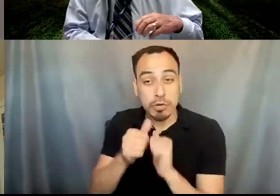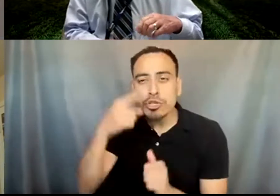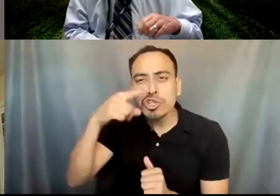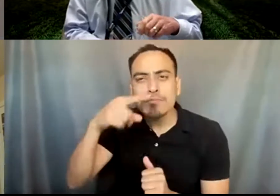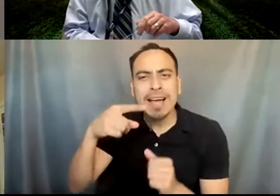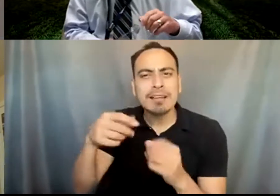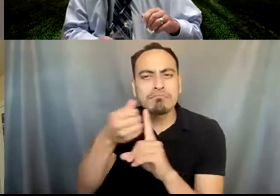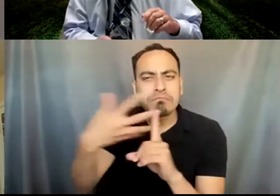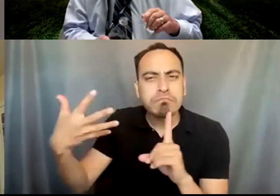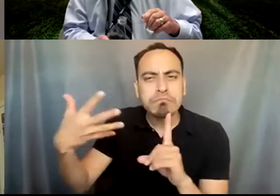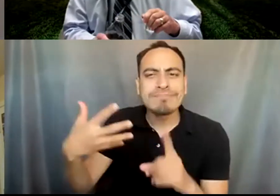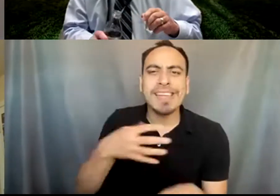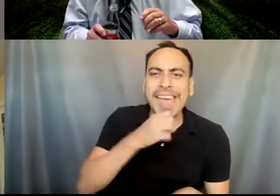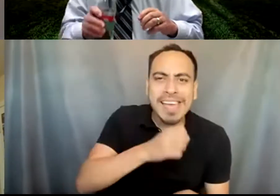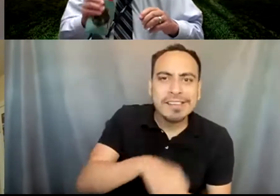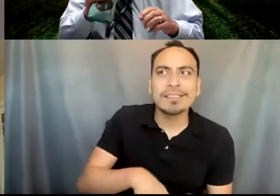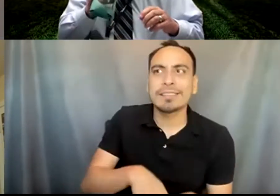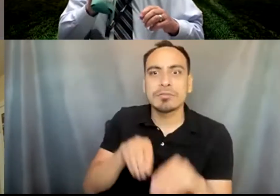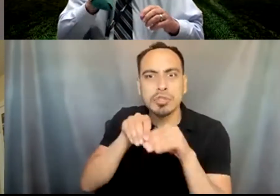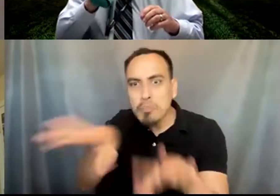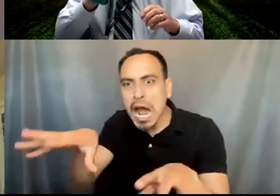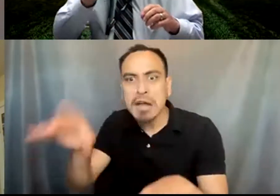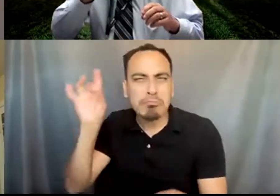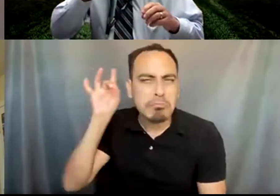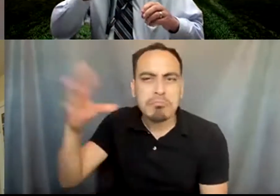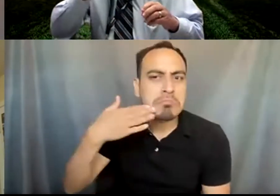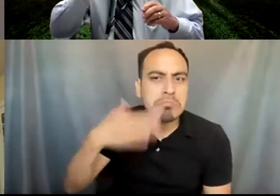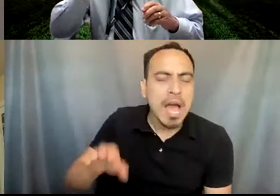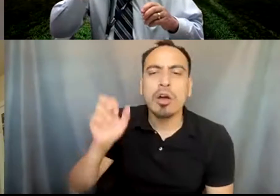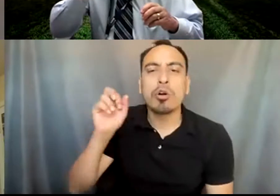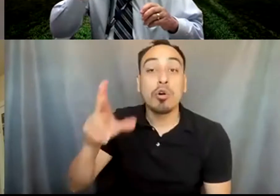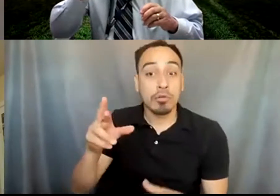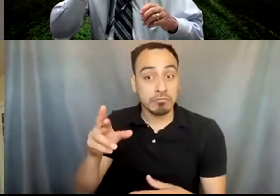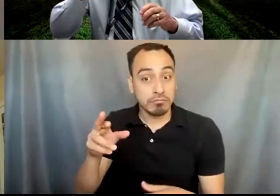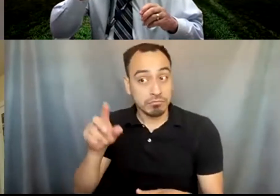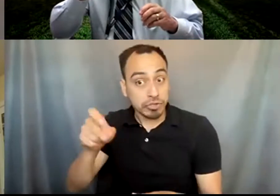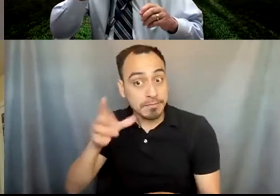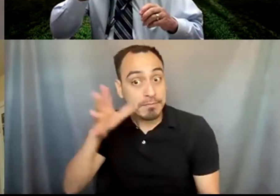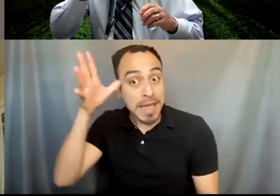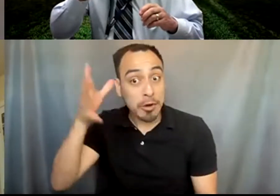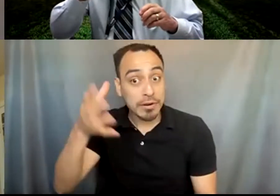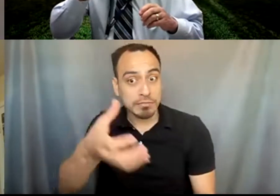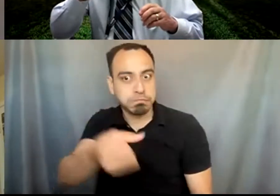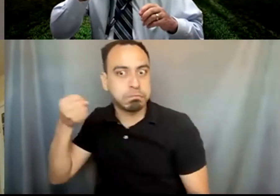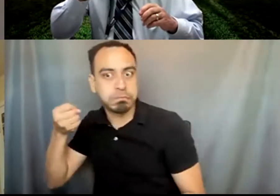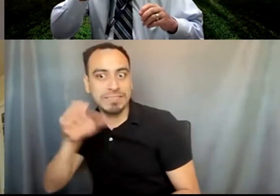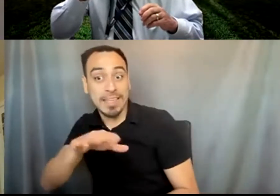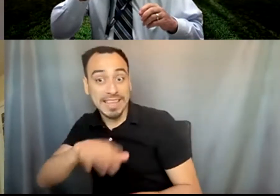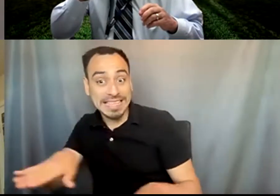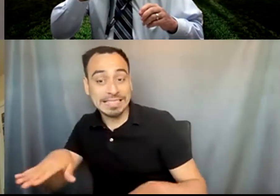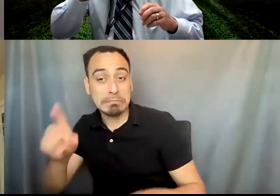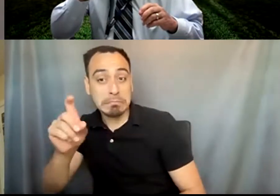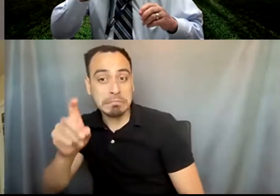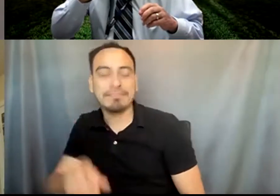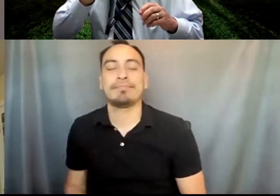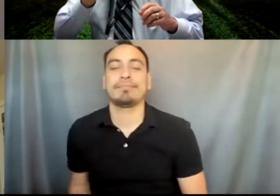and spread, and if parents should pull their kids from youth sports? Well, I think what's most important now that